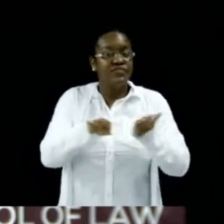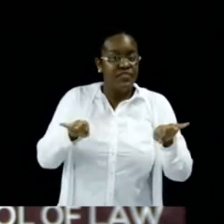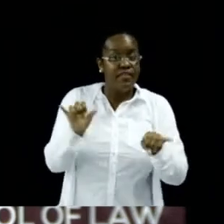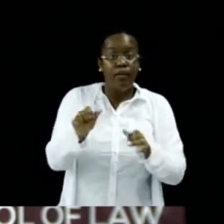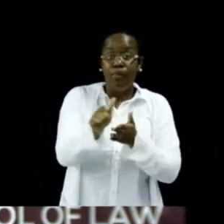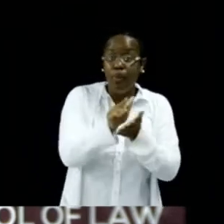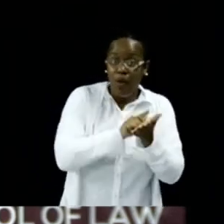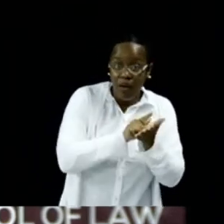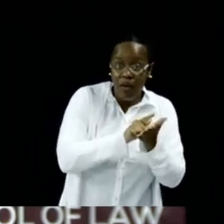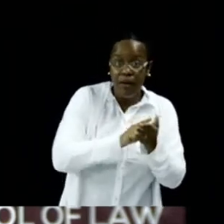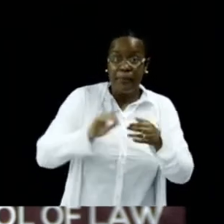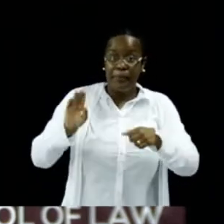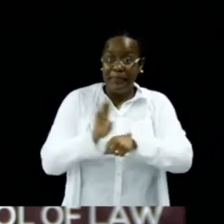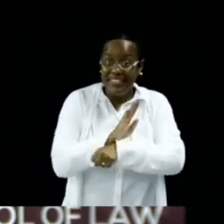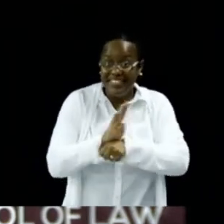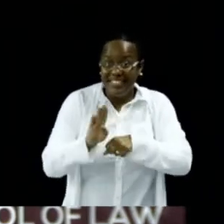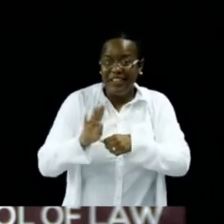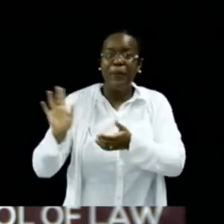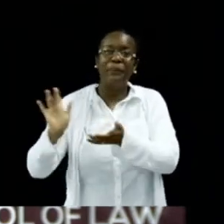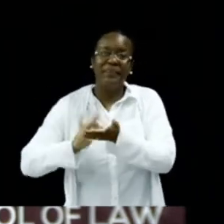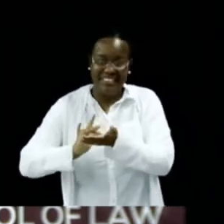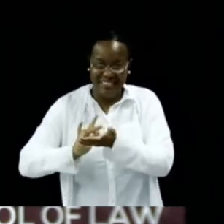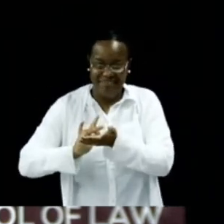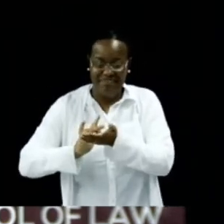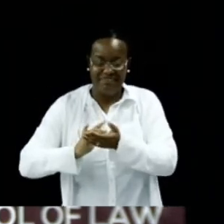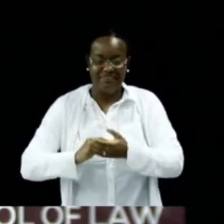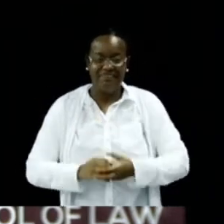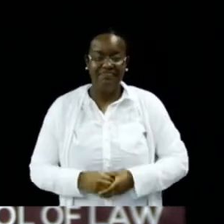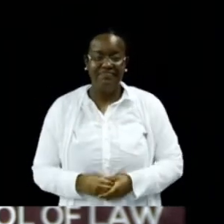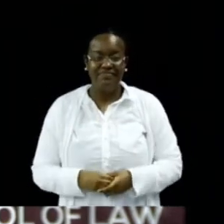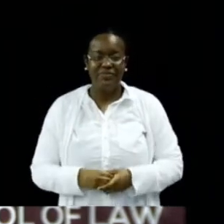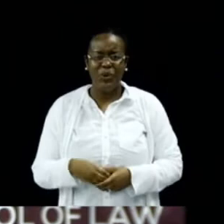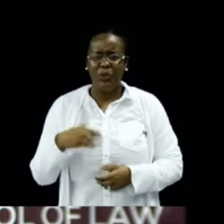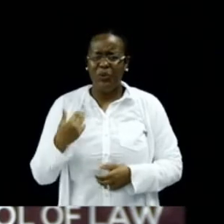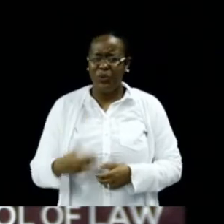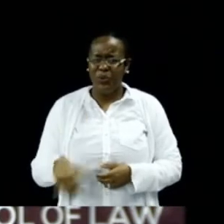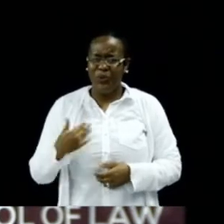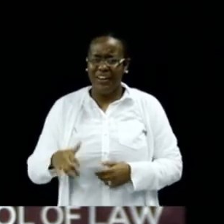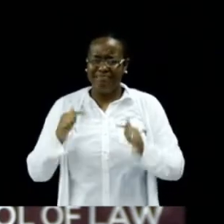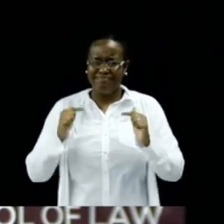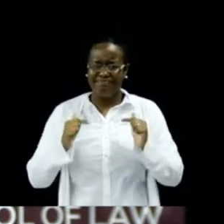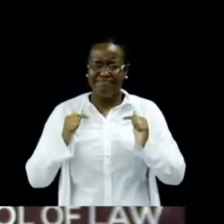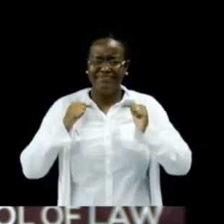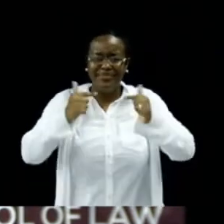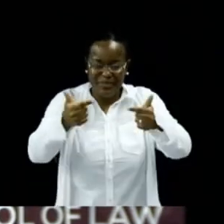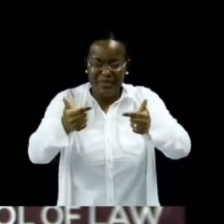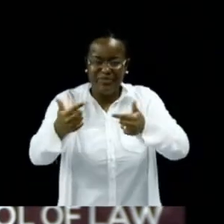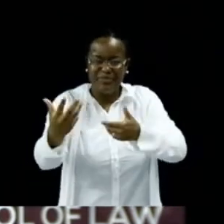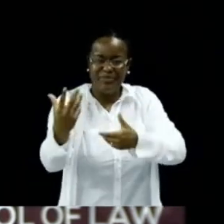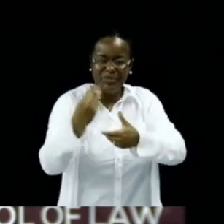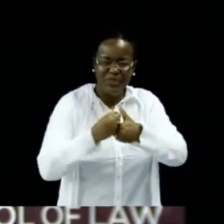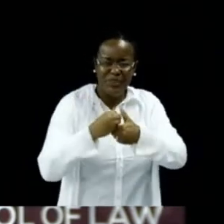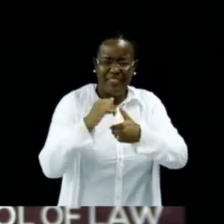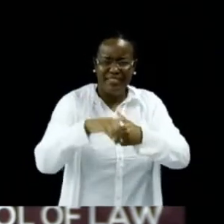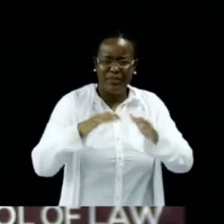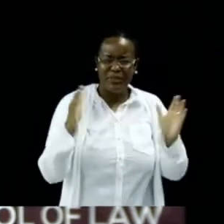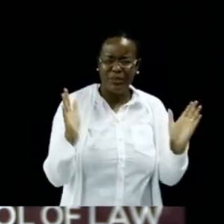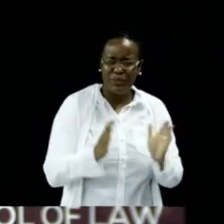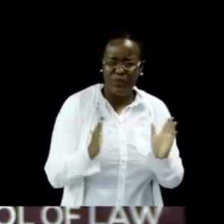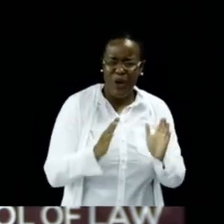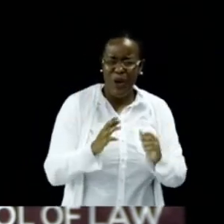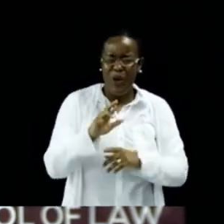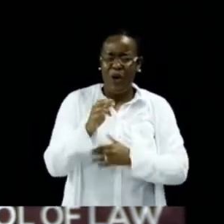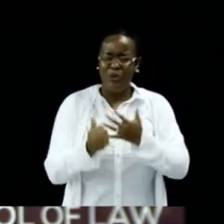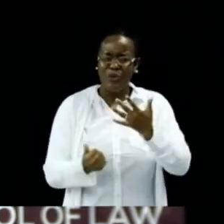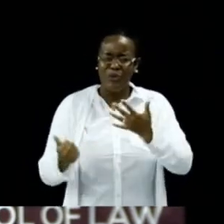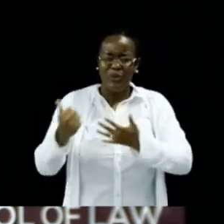law, business, and medicine. You are now being added to those small ranks.